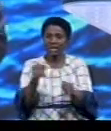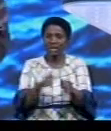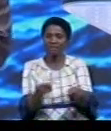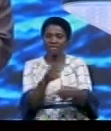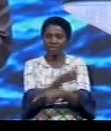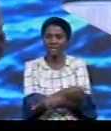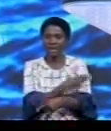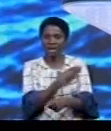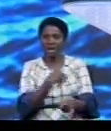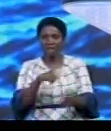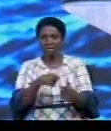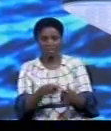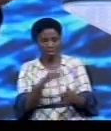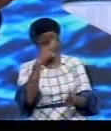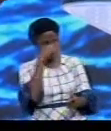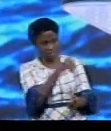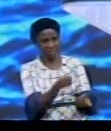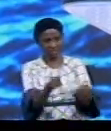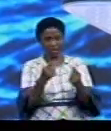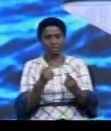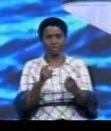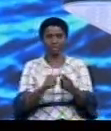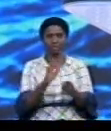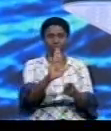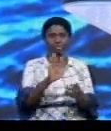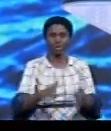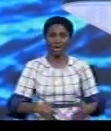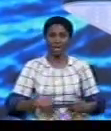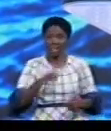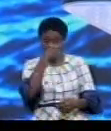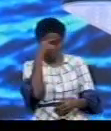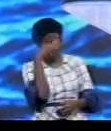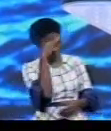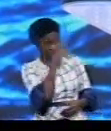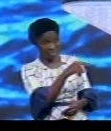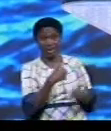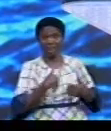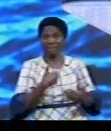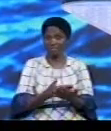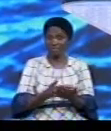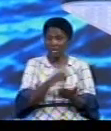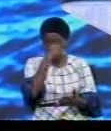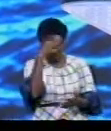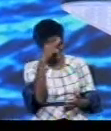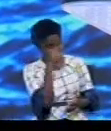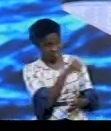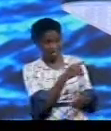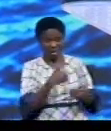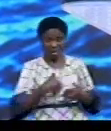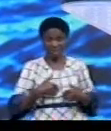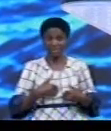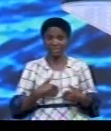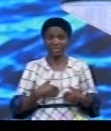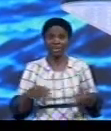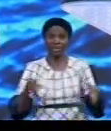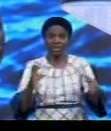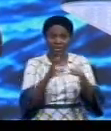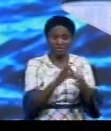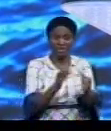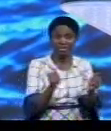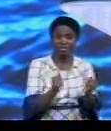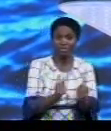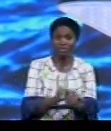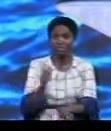because he has money, because he has connections, And because he has